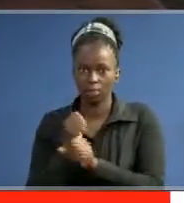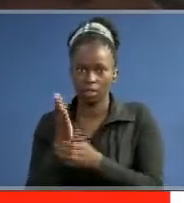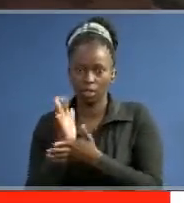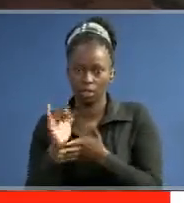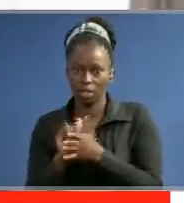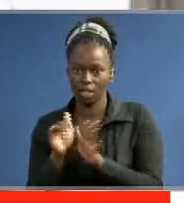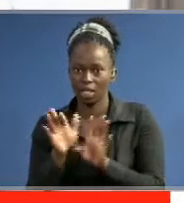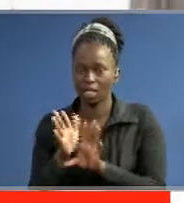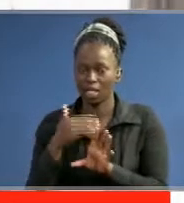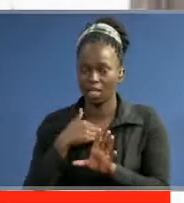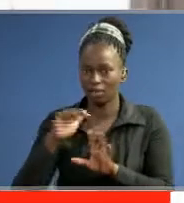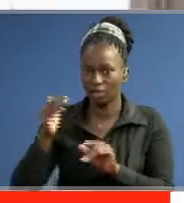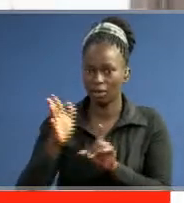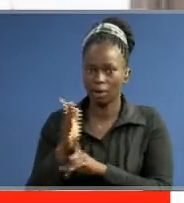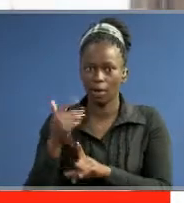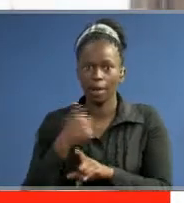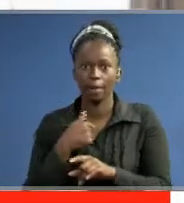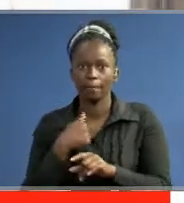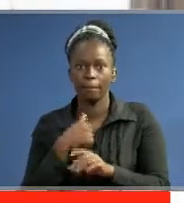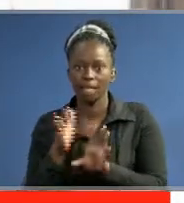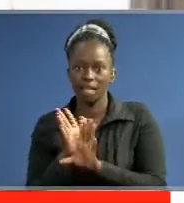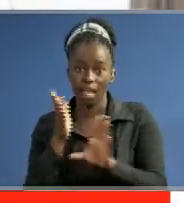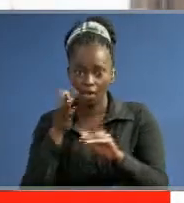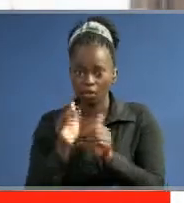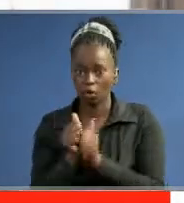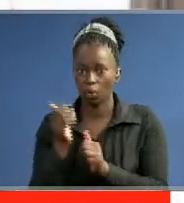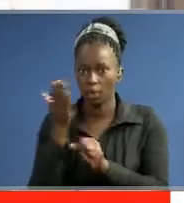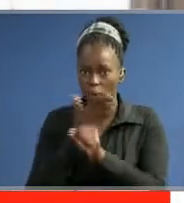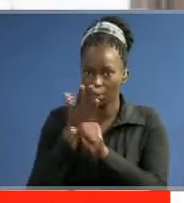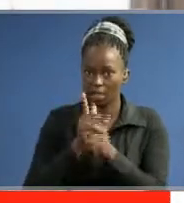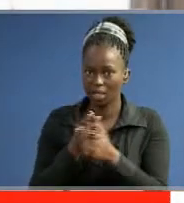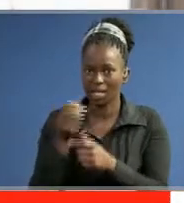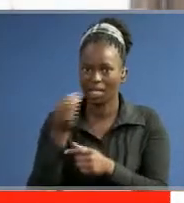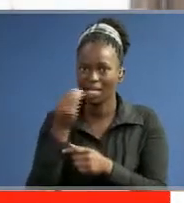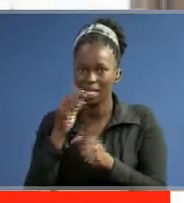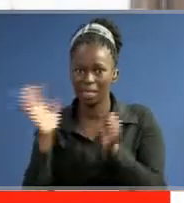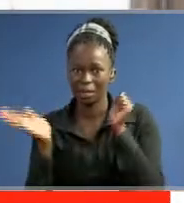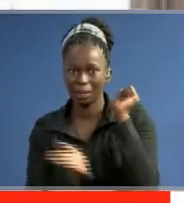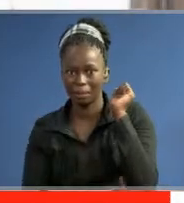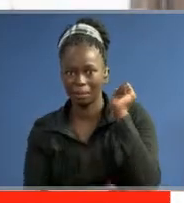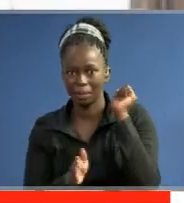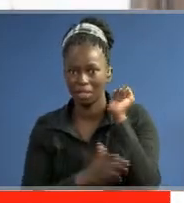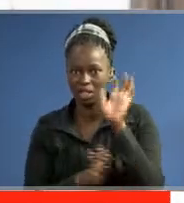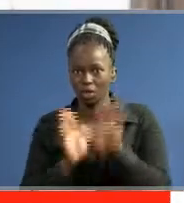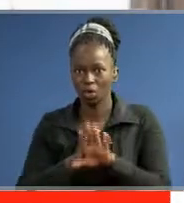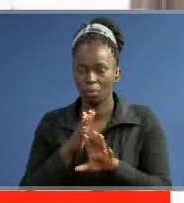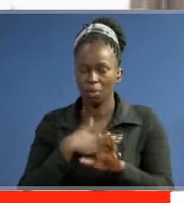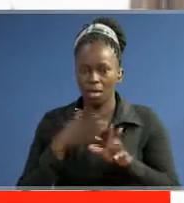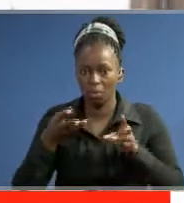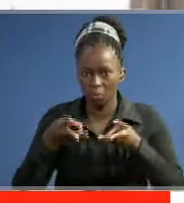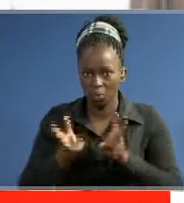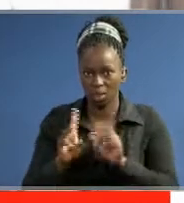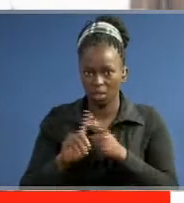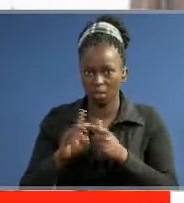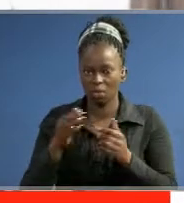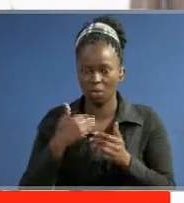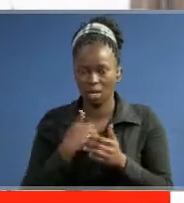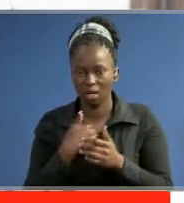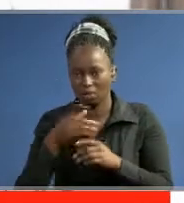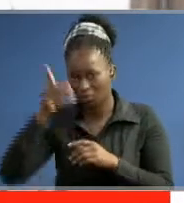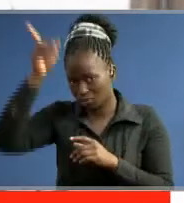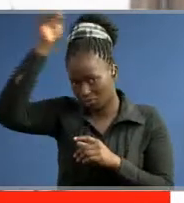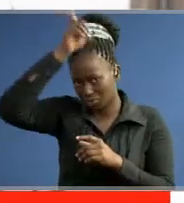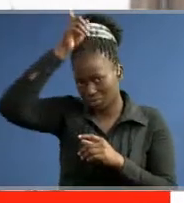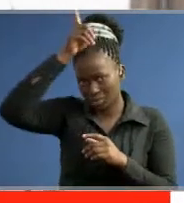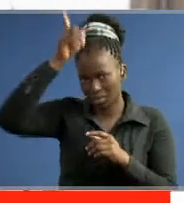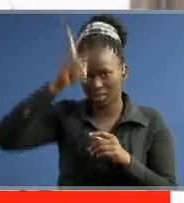say. Mimi niliafektiwa na nyama. Nilikula nyama mbaya on my way to the village.